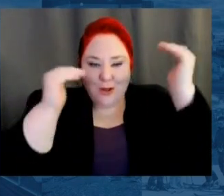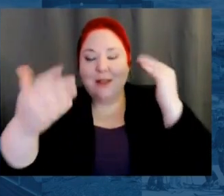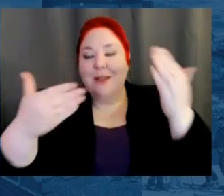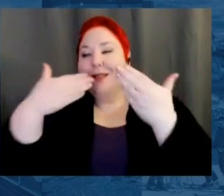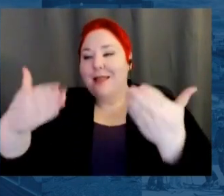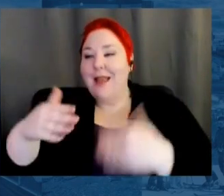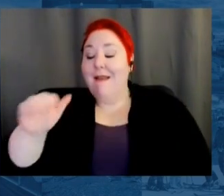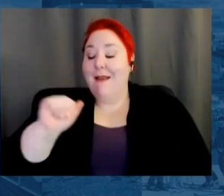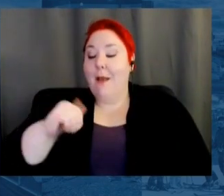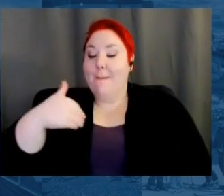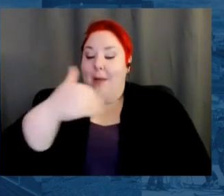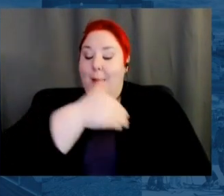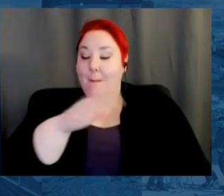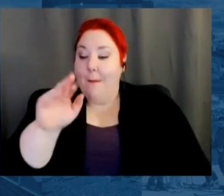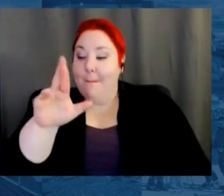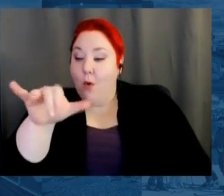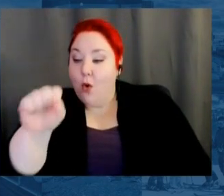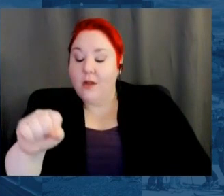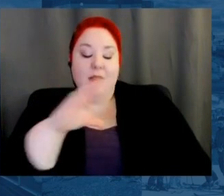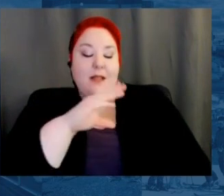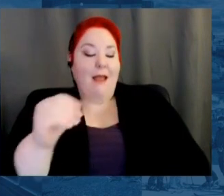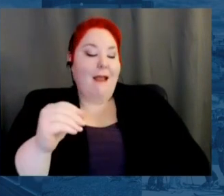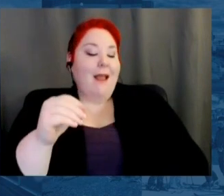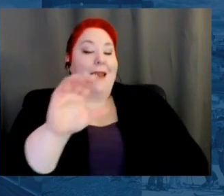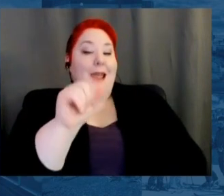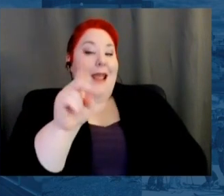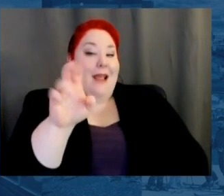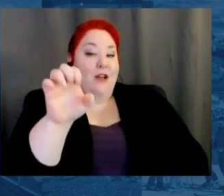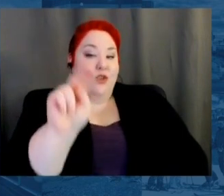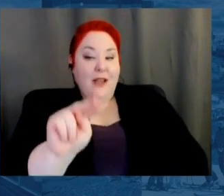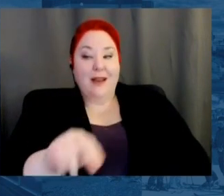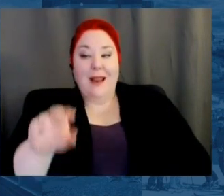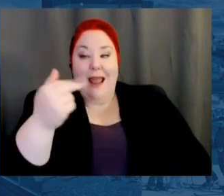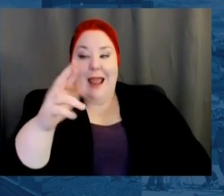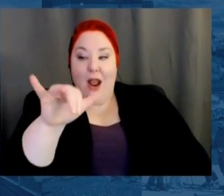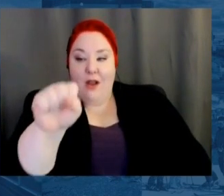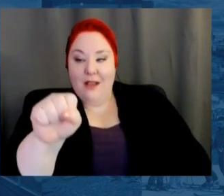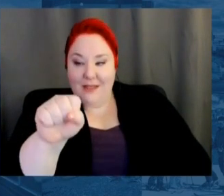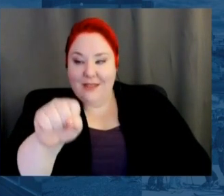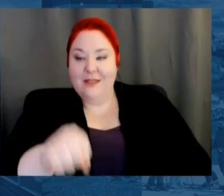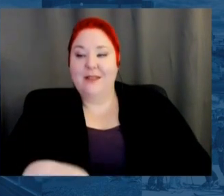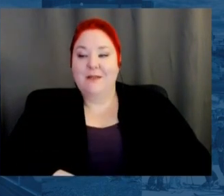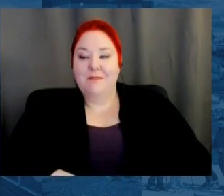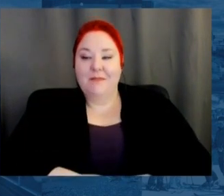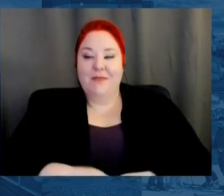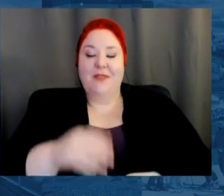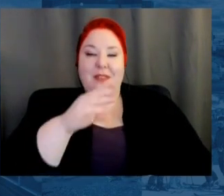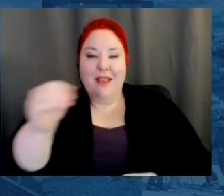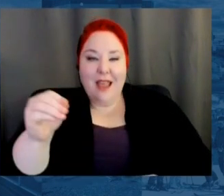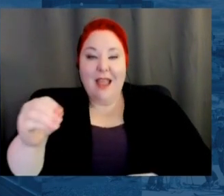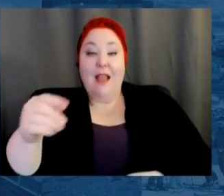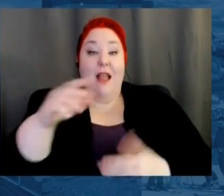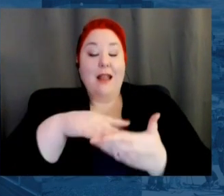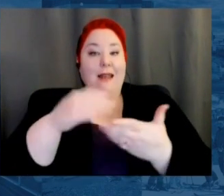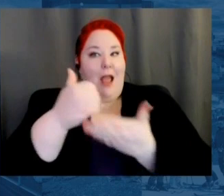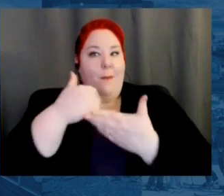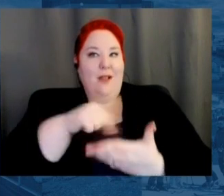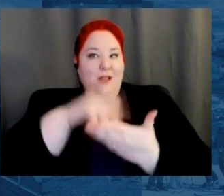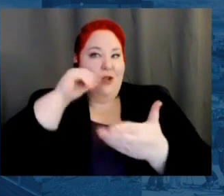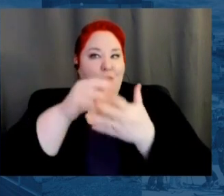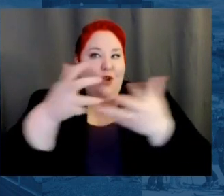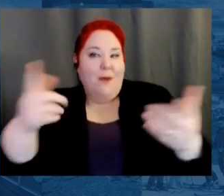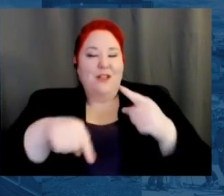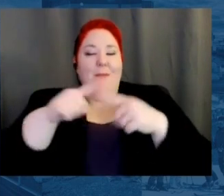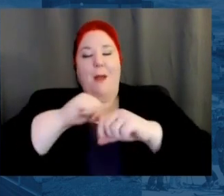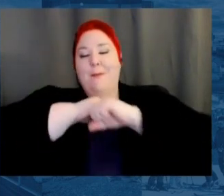Member Boris, and I also want to thank Adrian Harris, who has also helped us learn so much about better ways to protect New